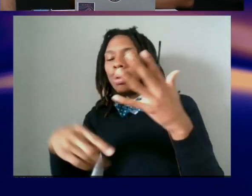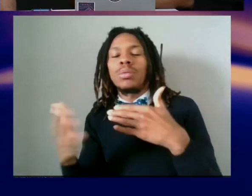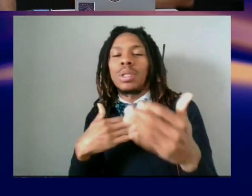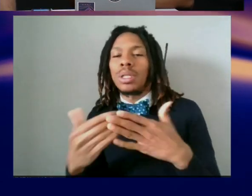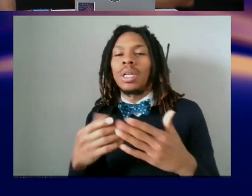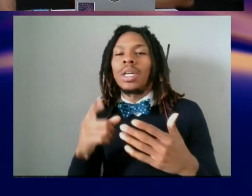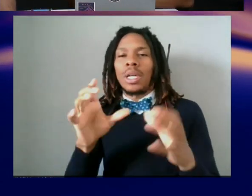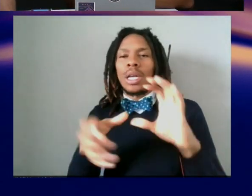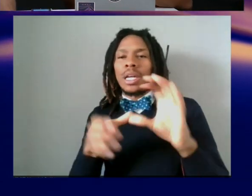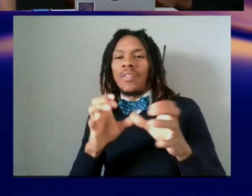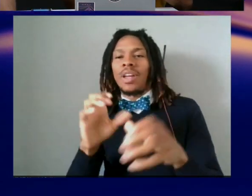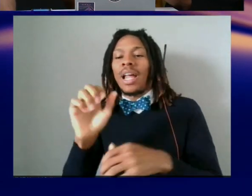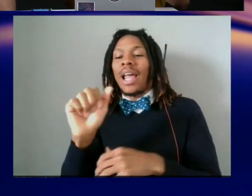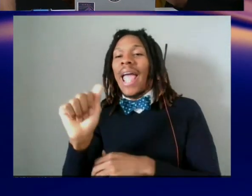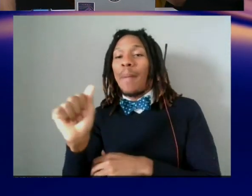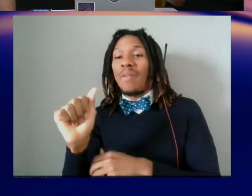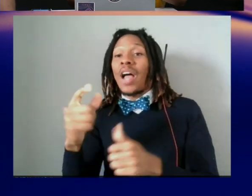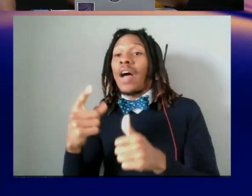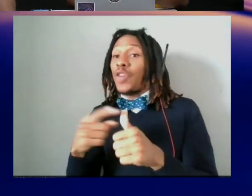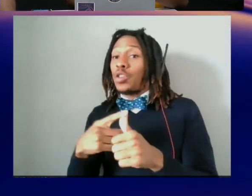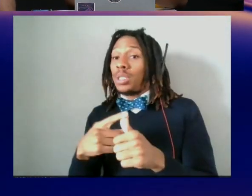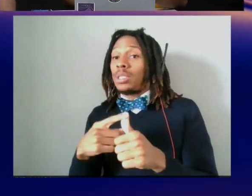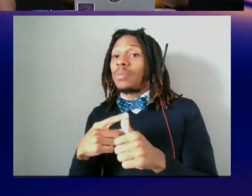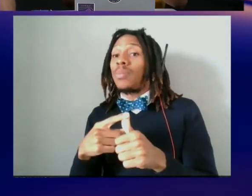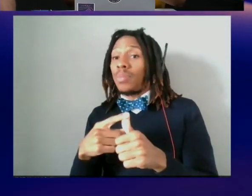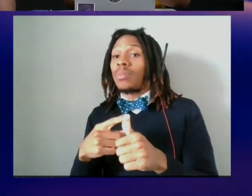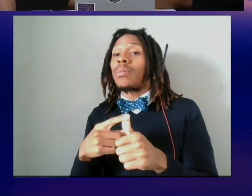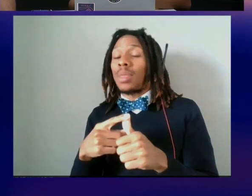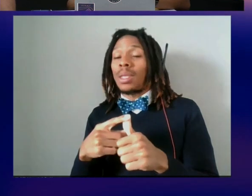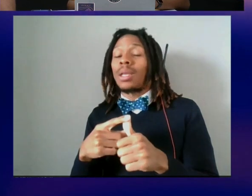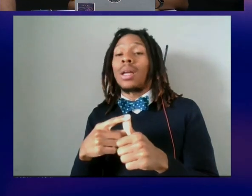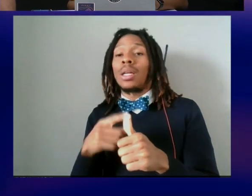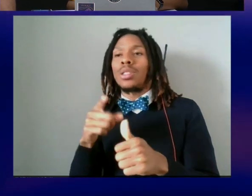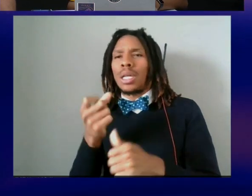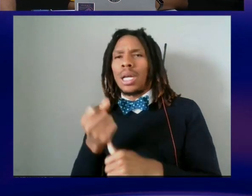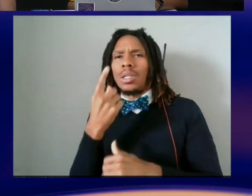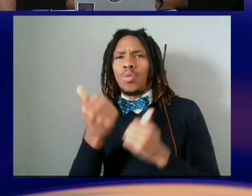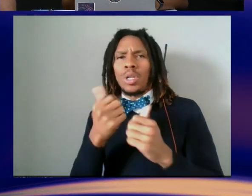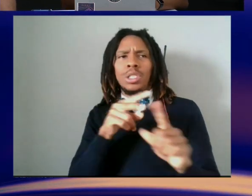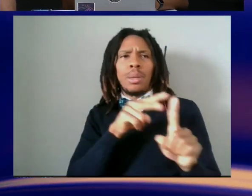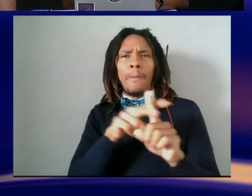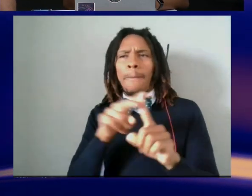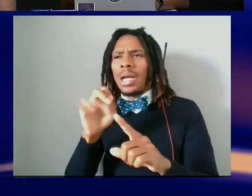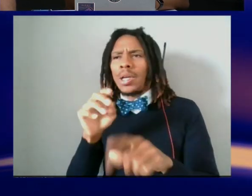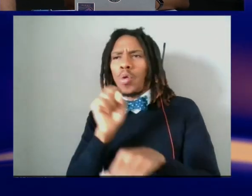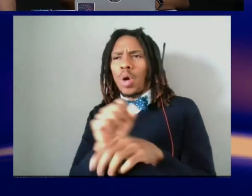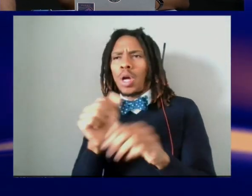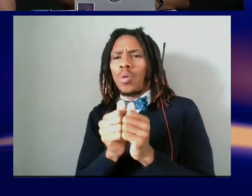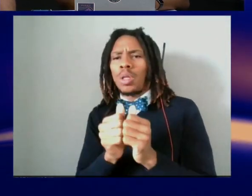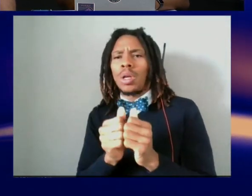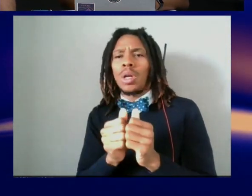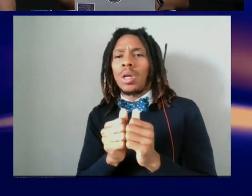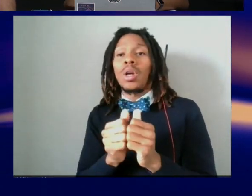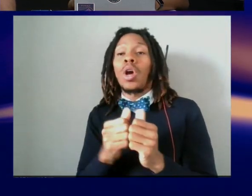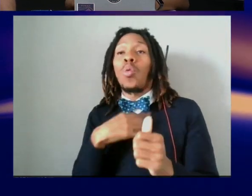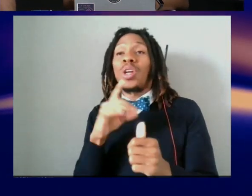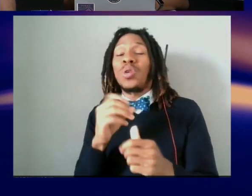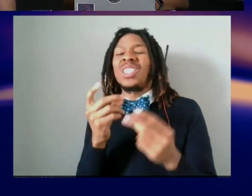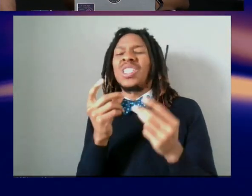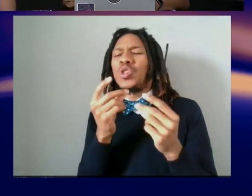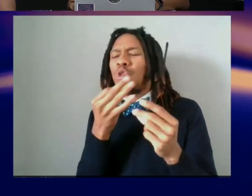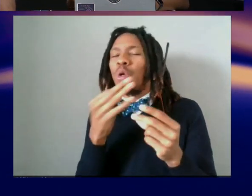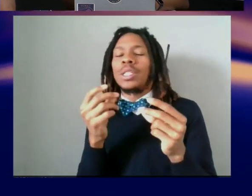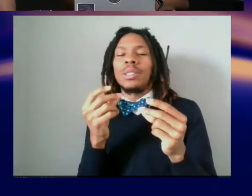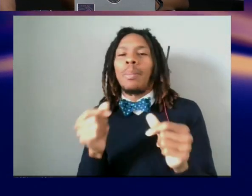configure Amplify first so that it can understand which plugins you're working with. And we do that as soon as possible. You cannot